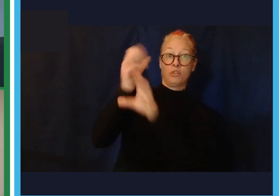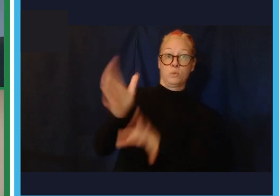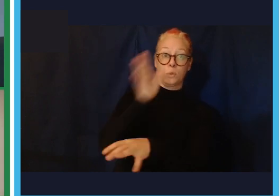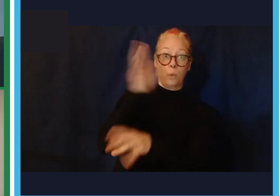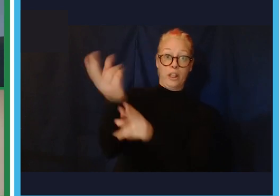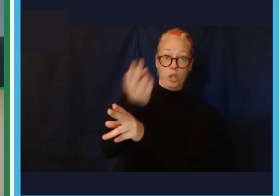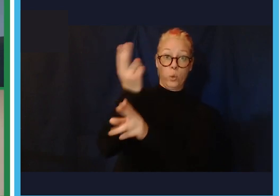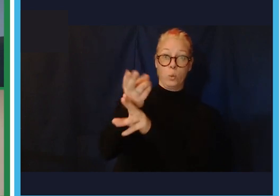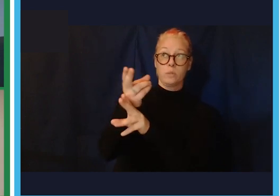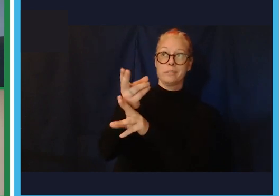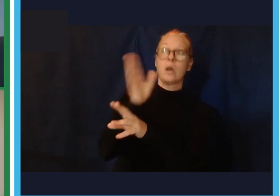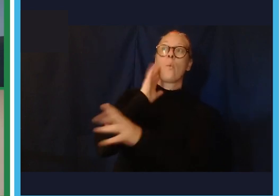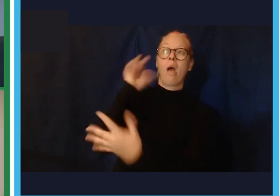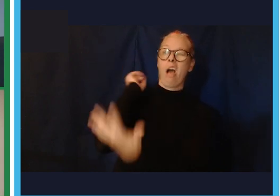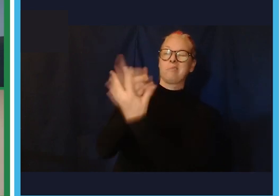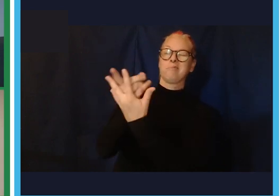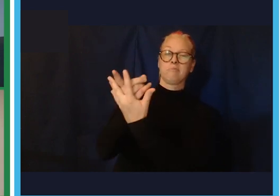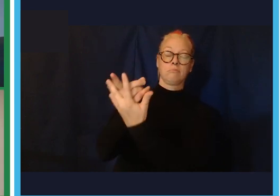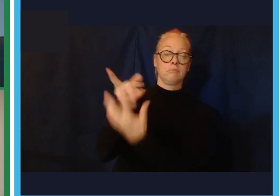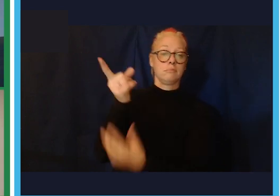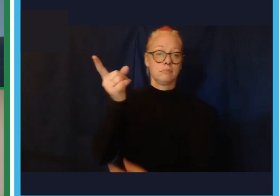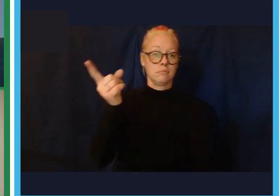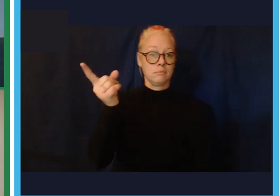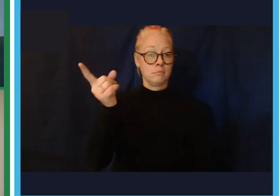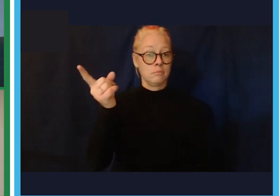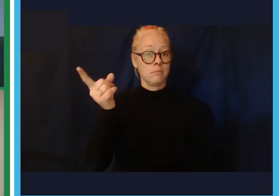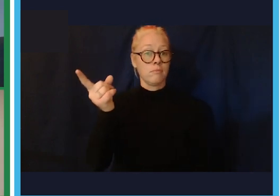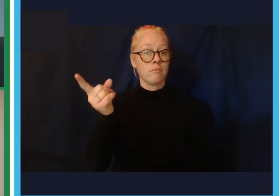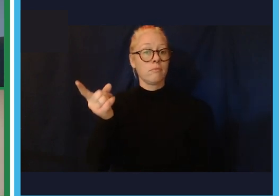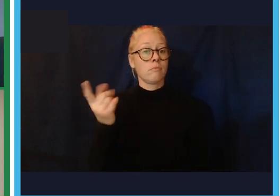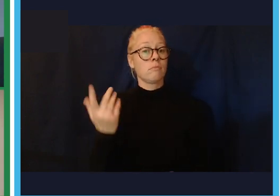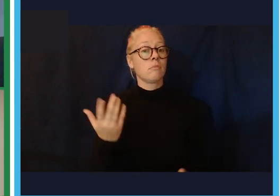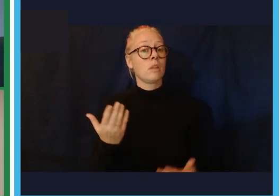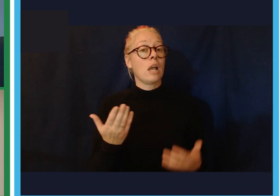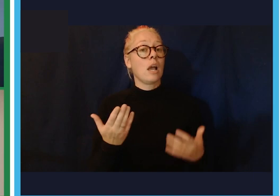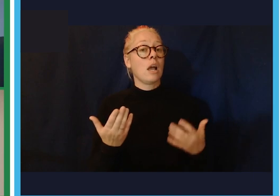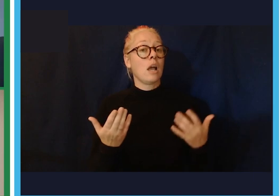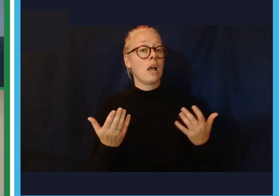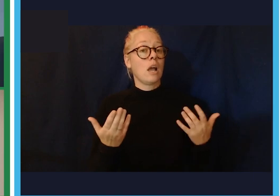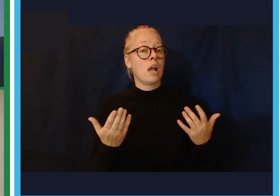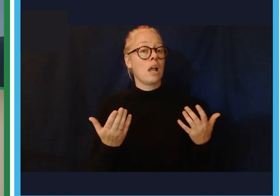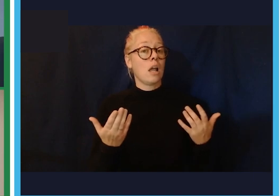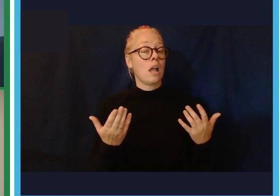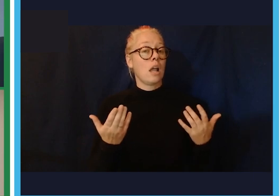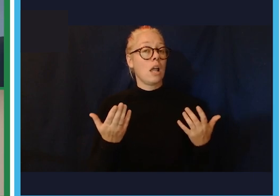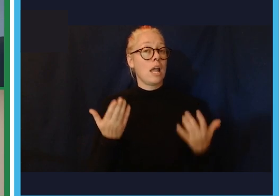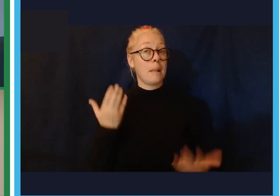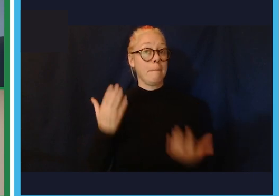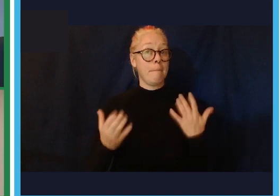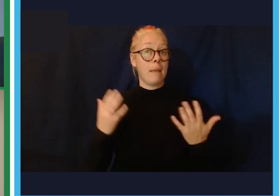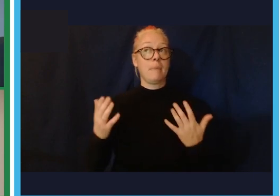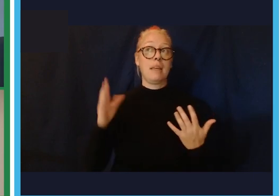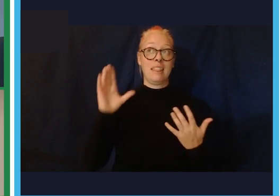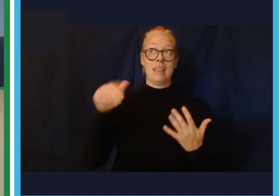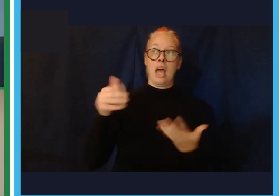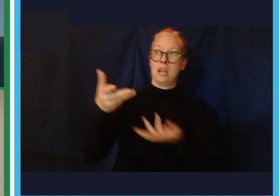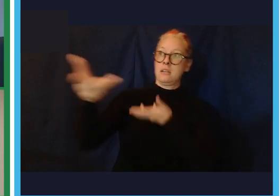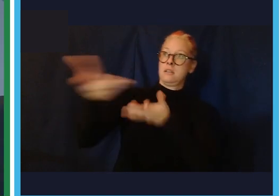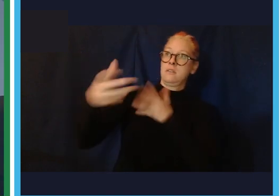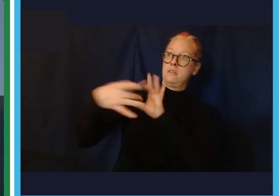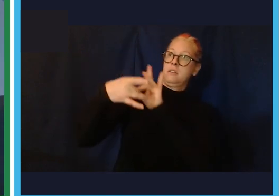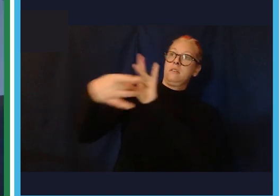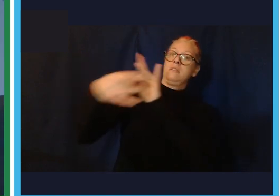of the things is that I'll be in touch. You know, producers say that all the time,